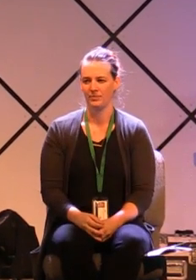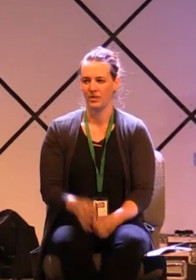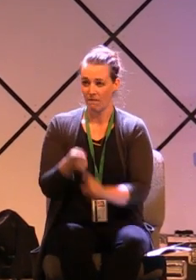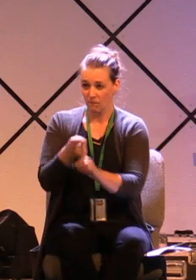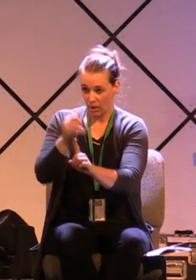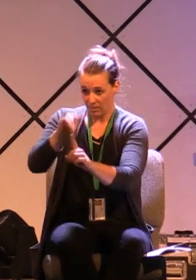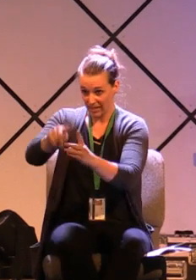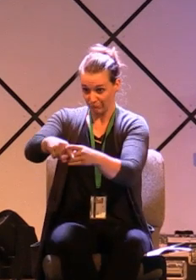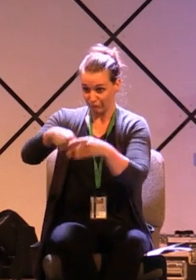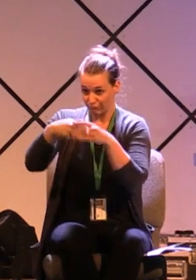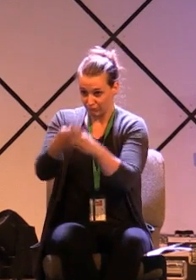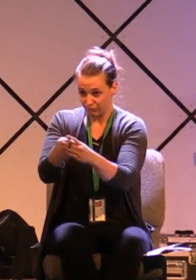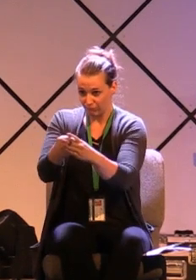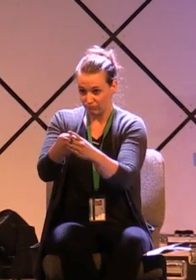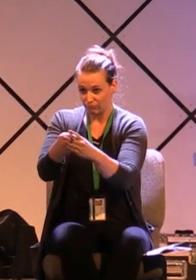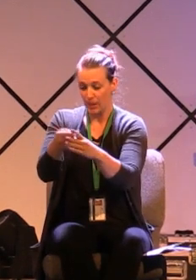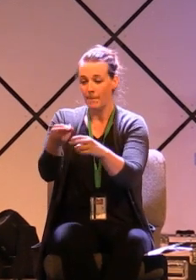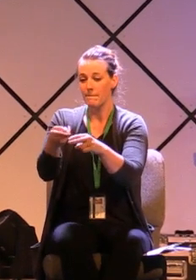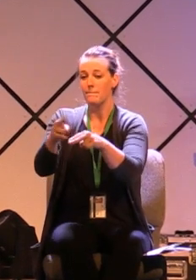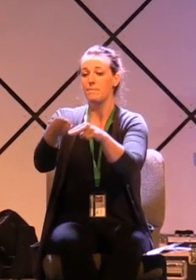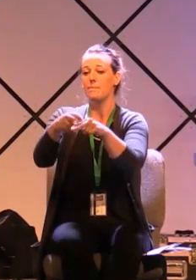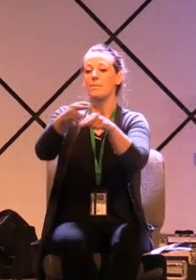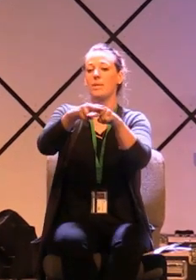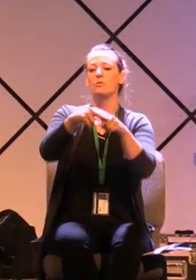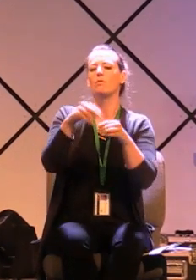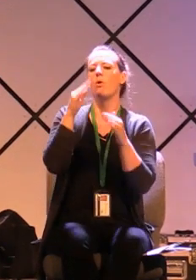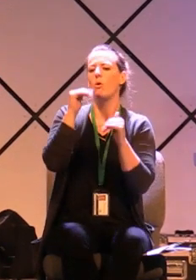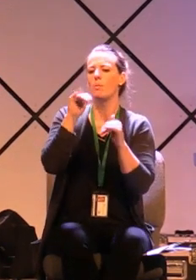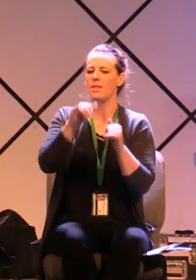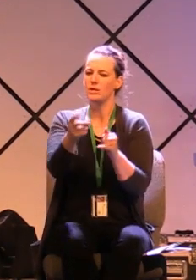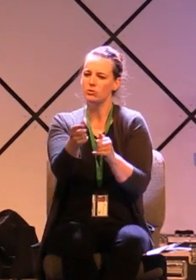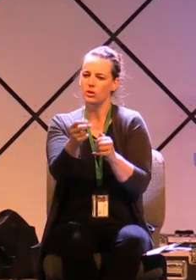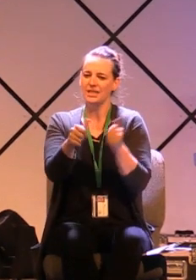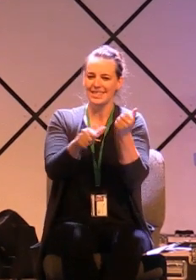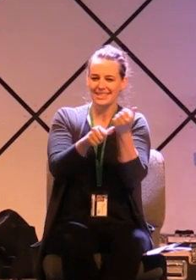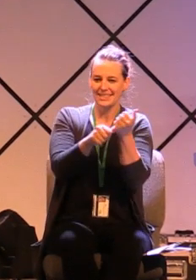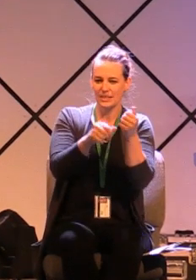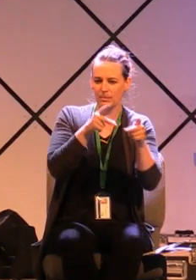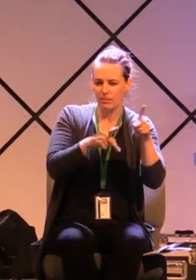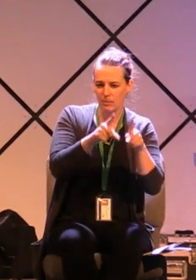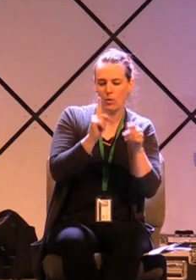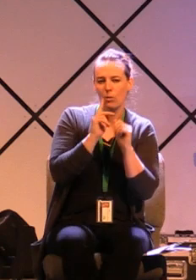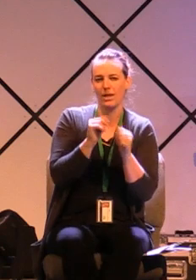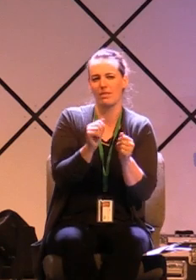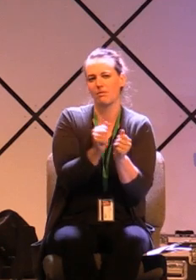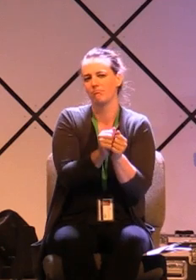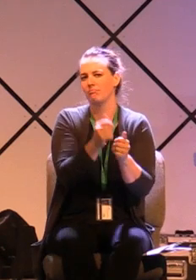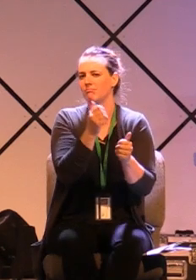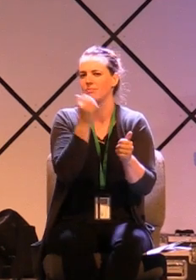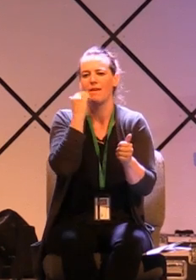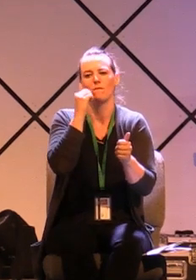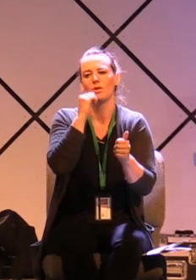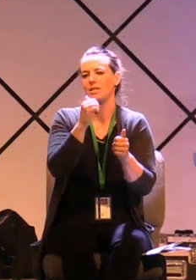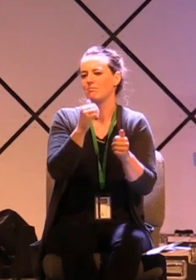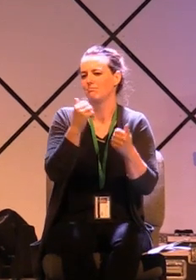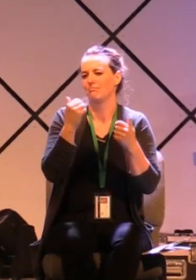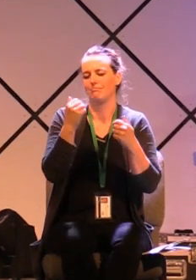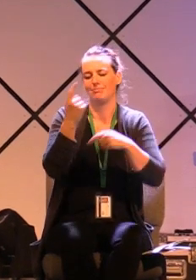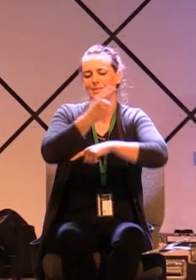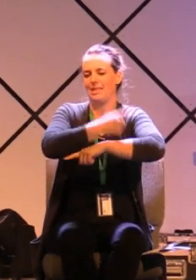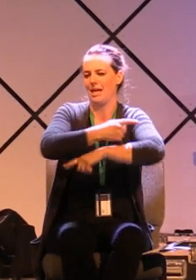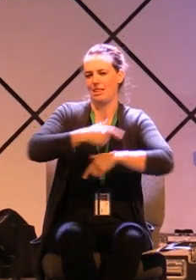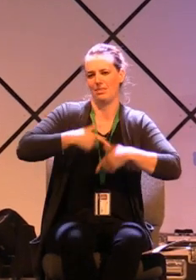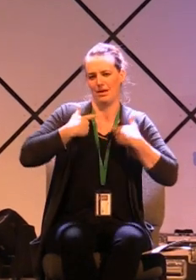this was the hope that dogs could assist people with physical tasks. The first dog, Abdul, was matched